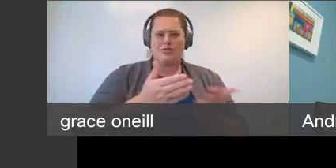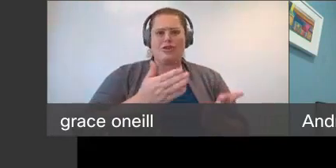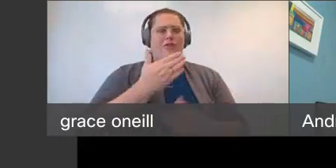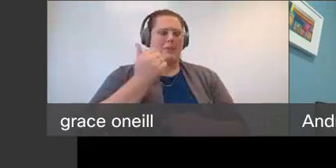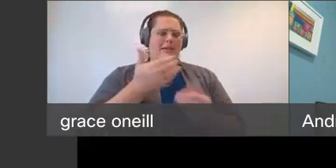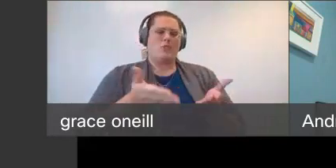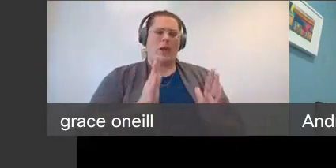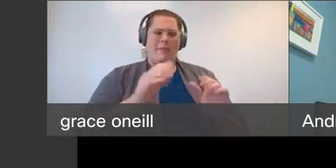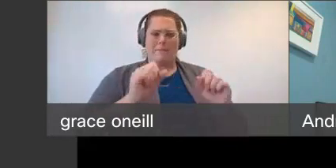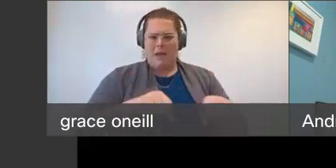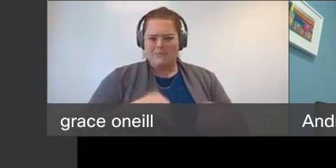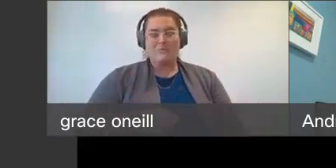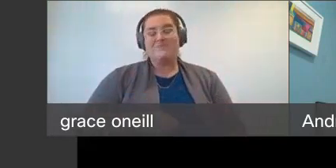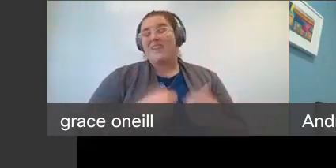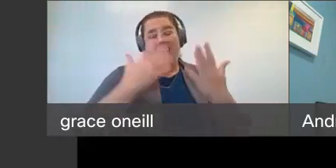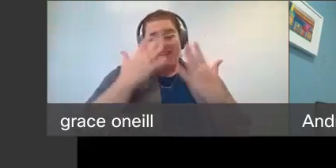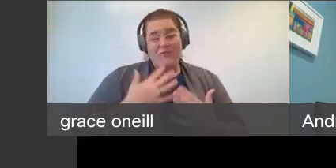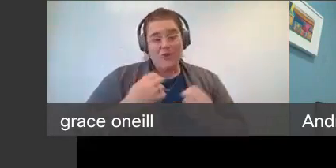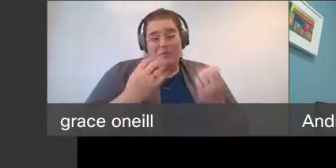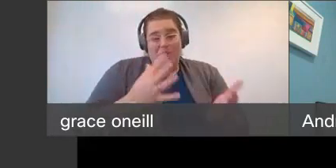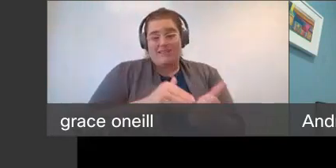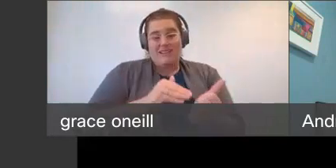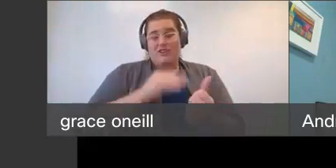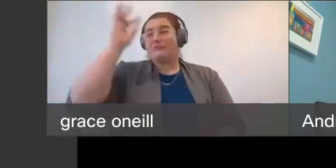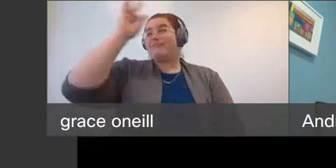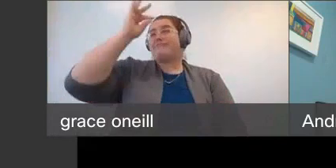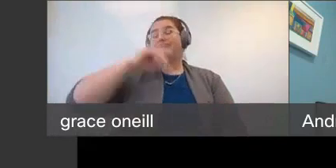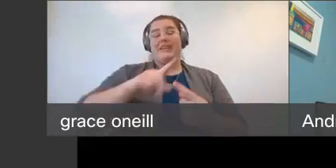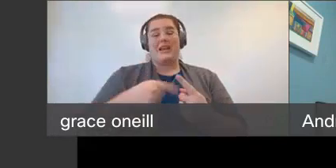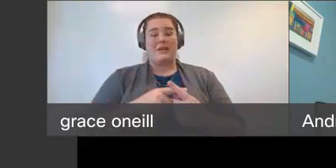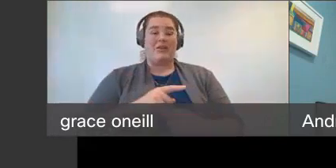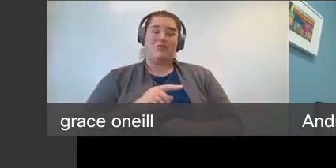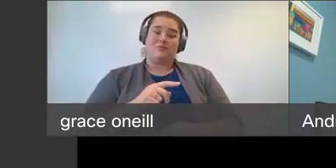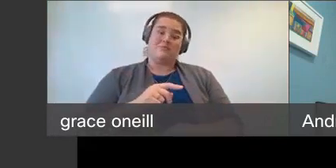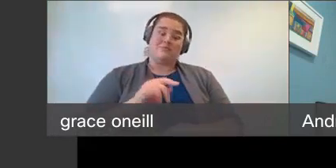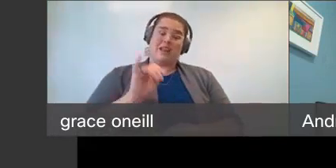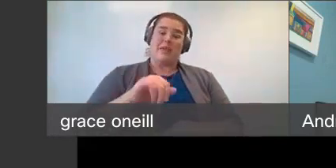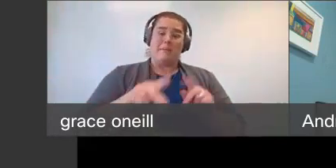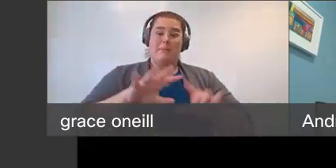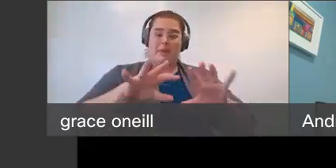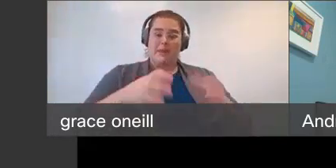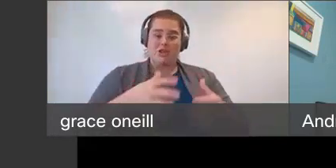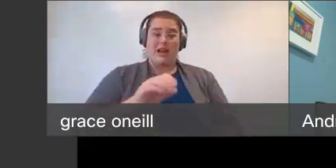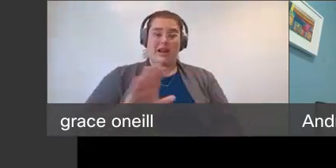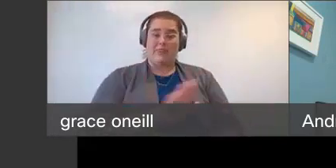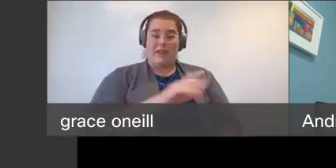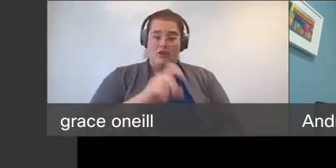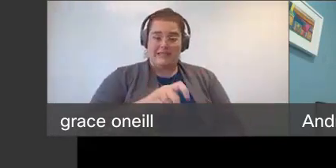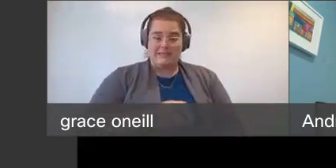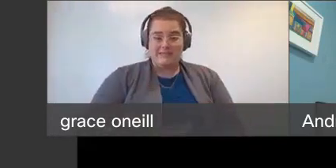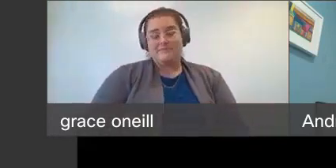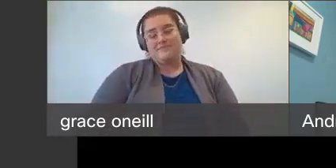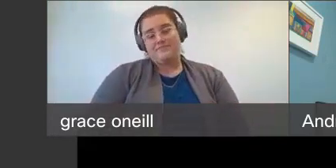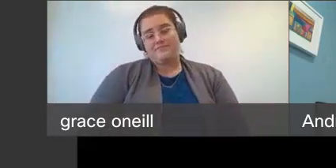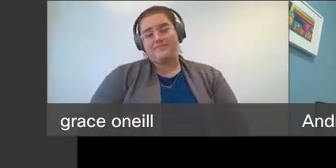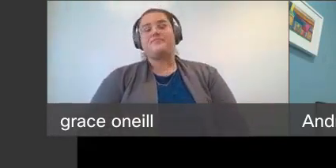don't really understand both the clinical and non-clinical needs. The other aspect, of course, I mentioned is